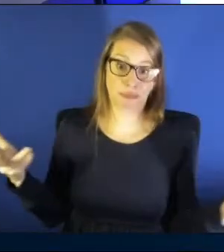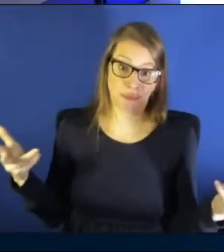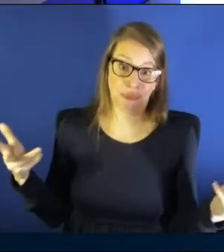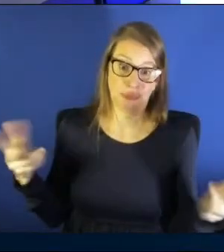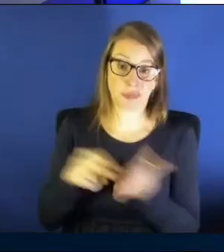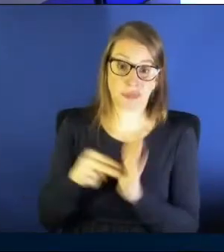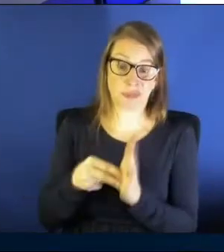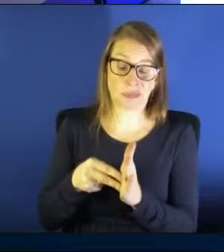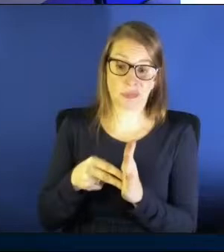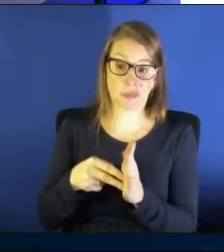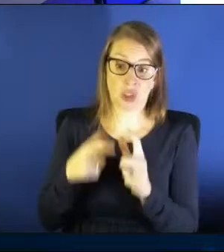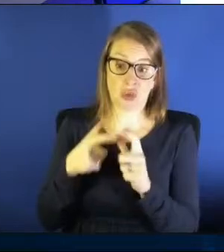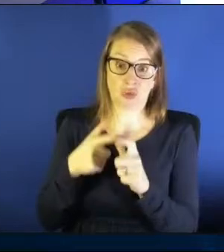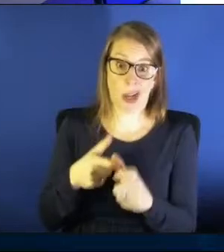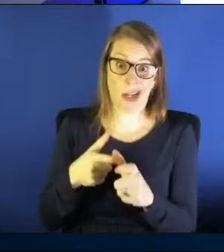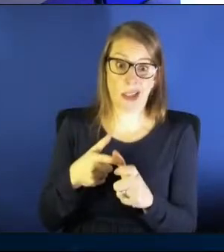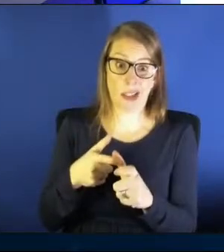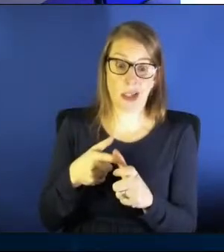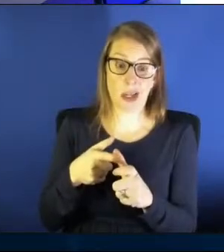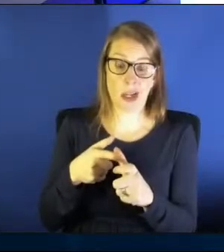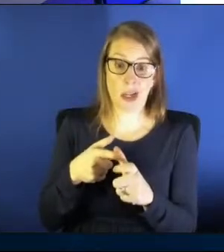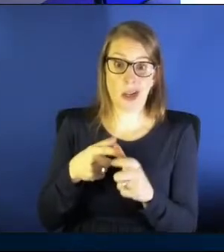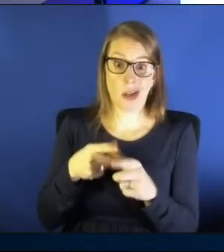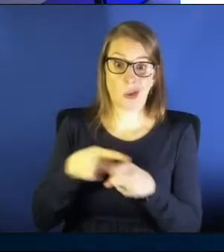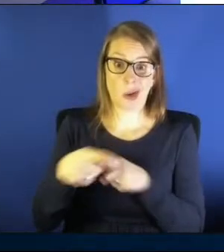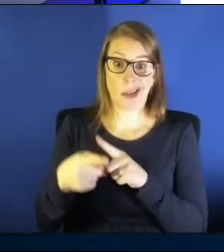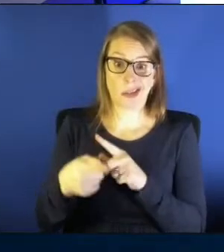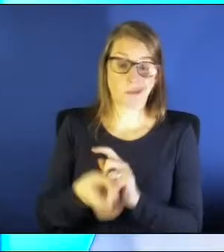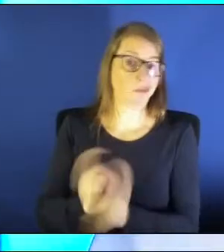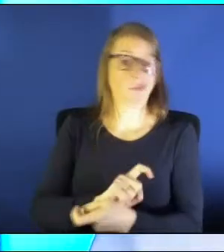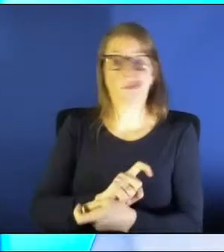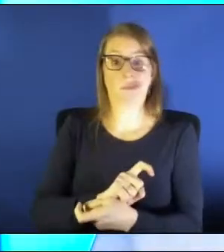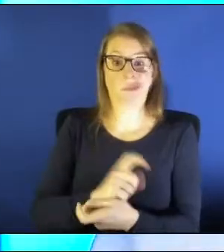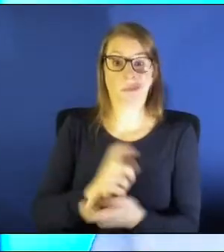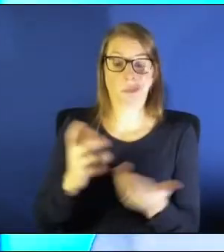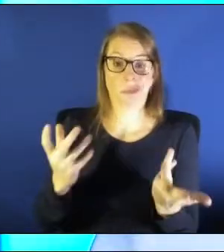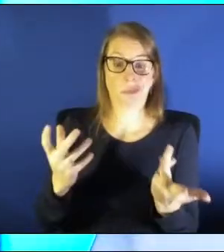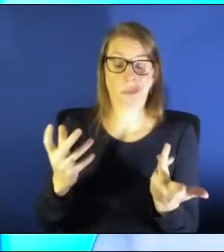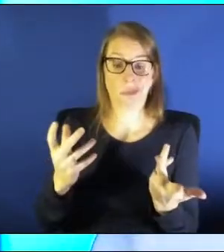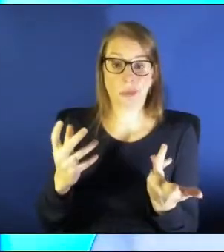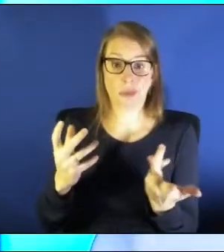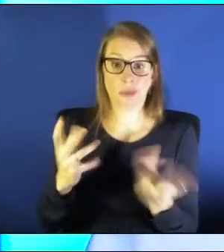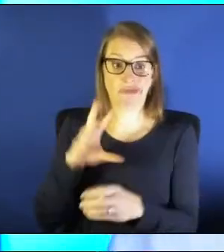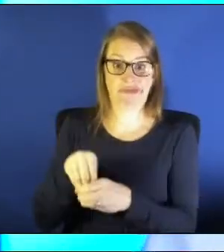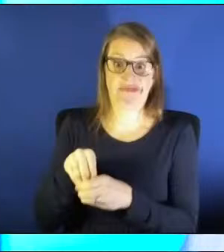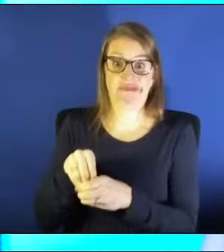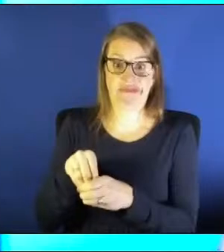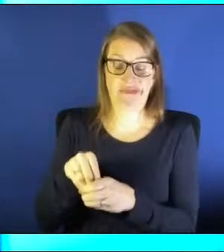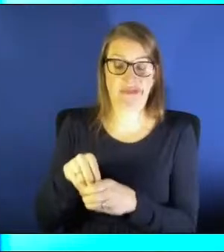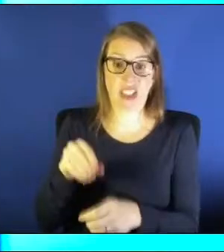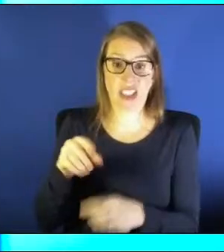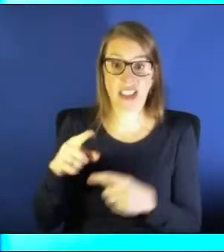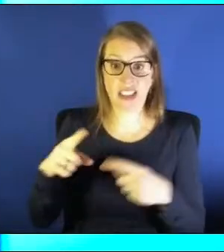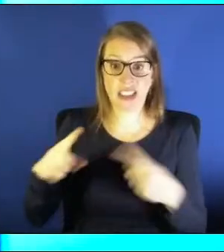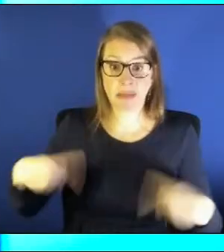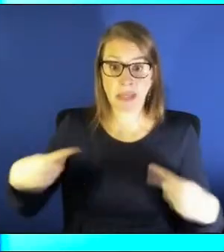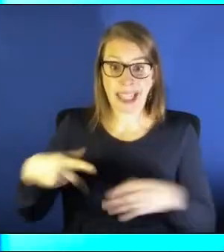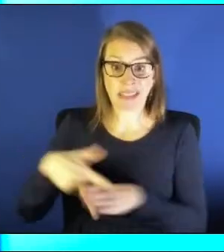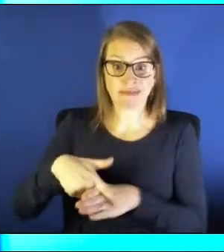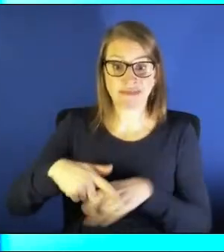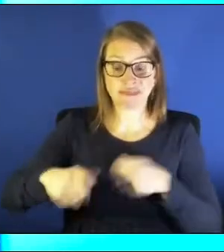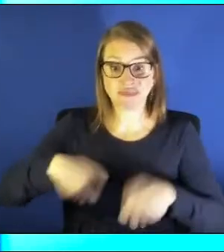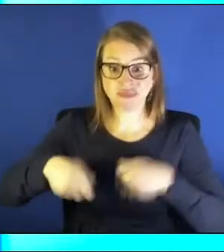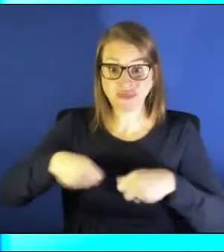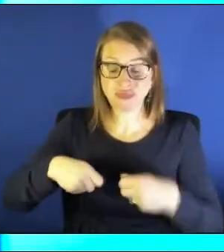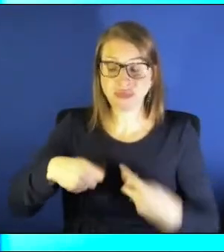and I switched into spinning and other forms of aerobic and anaerobic exercise. And I think the key is, if you look at your own health,